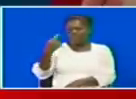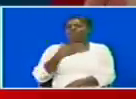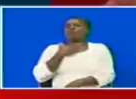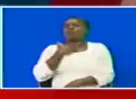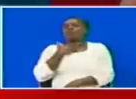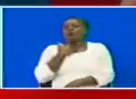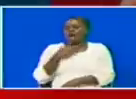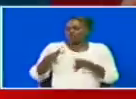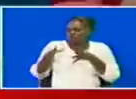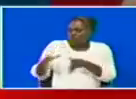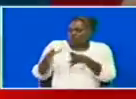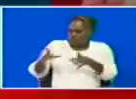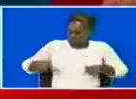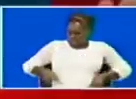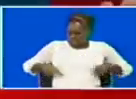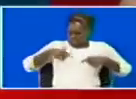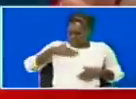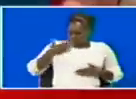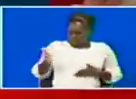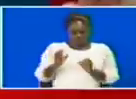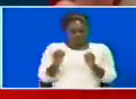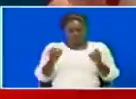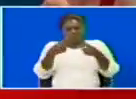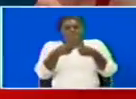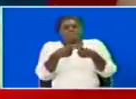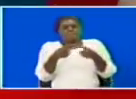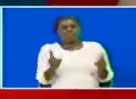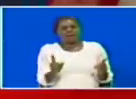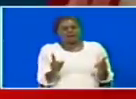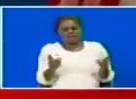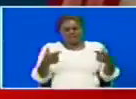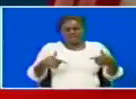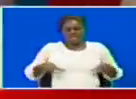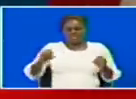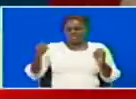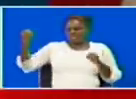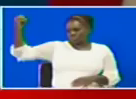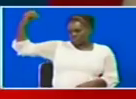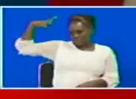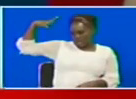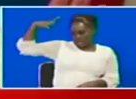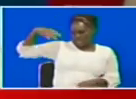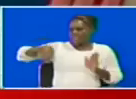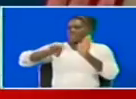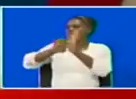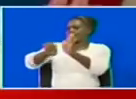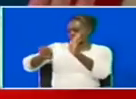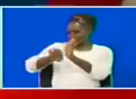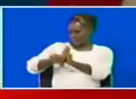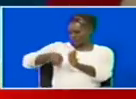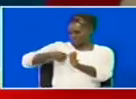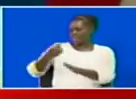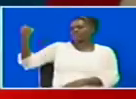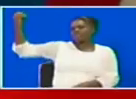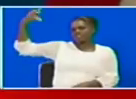to impose our way of life on anyone but rather to let it shine as an example we will